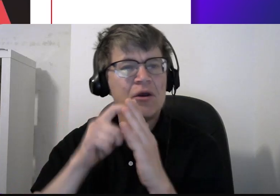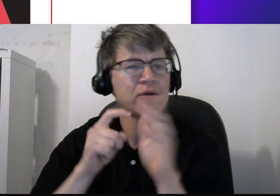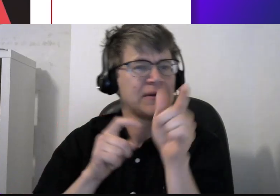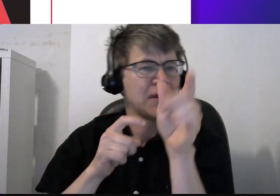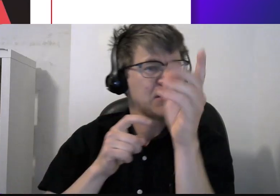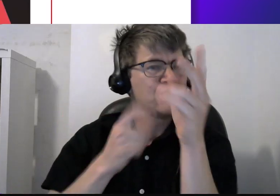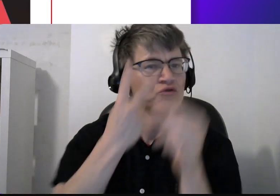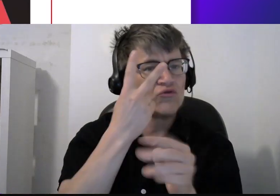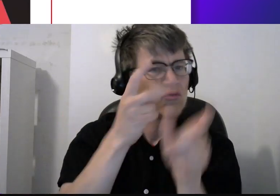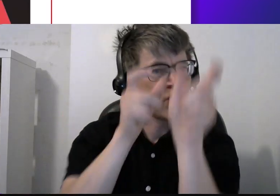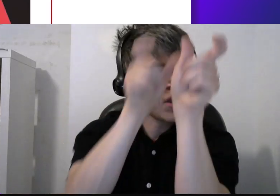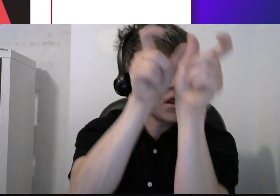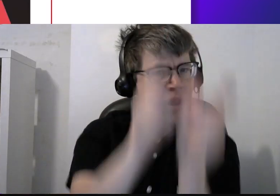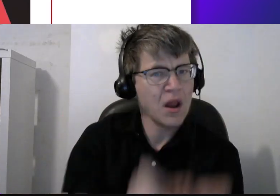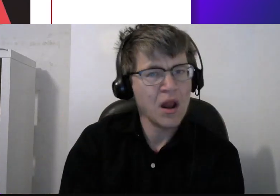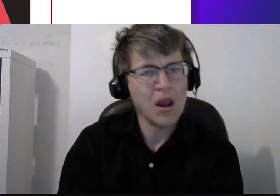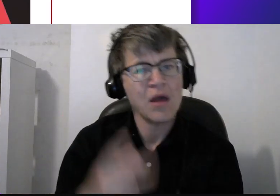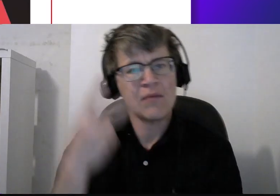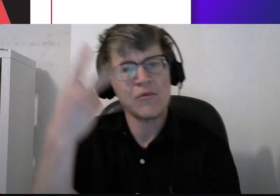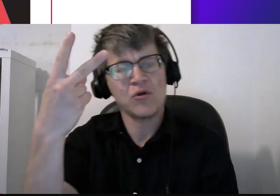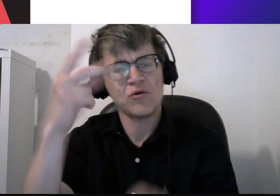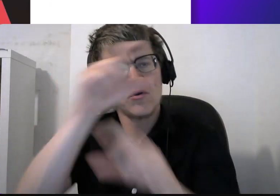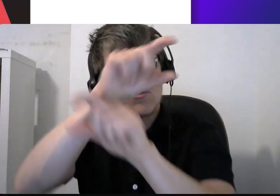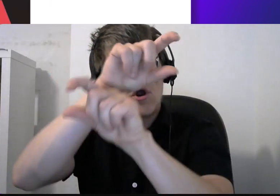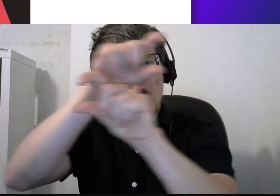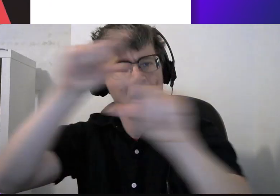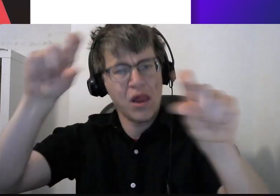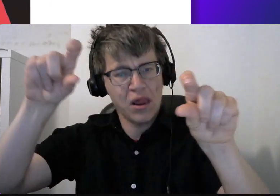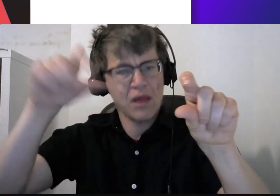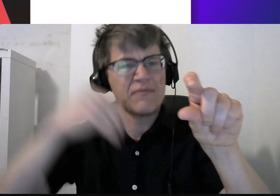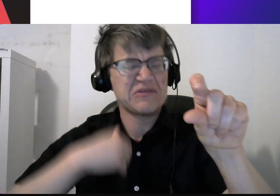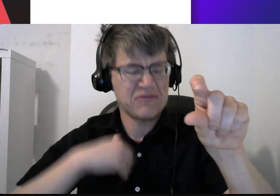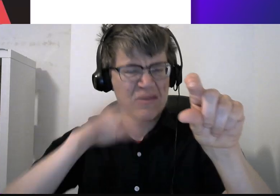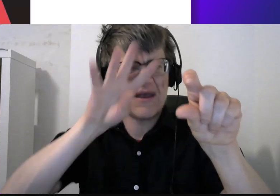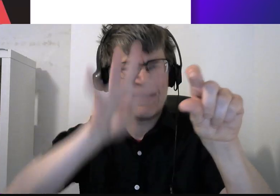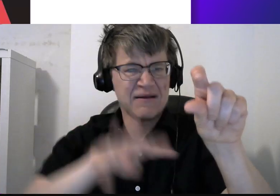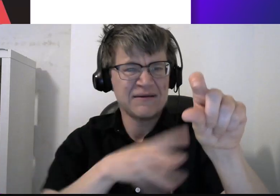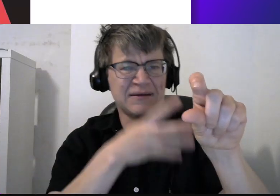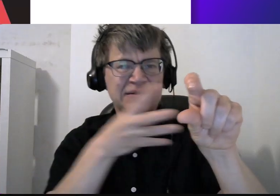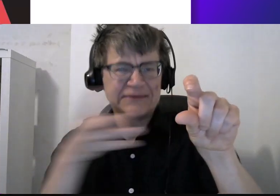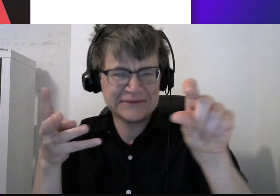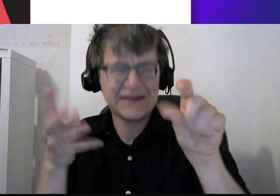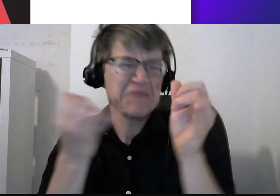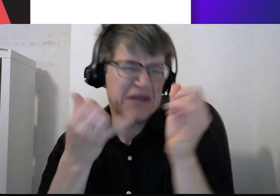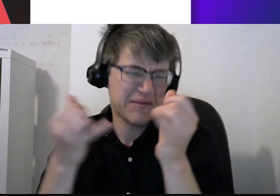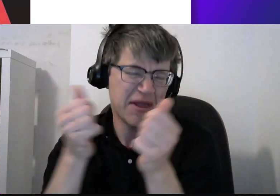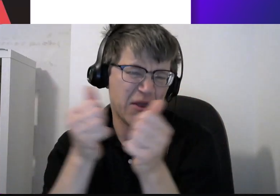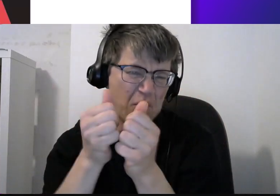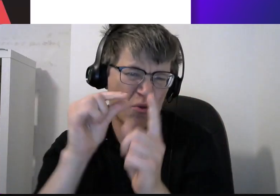this column of text. They do have justified text, but as you can look at here,